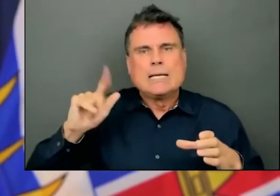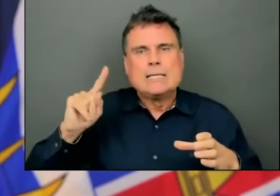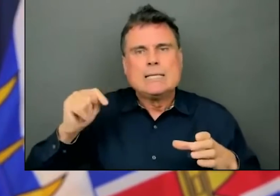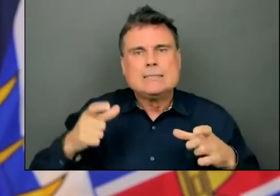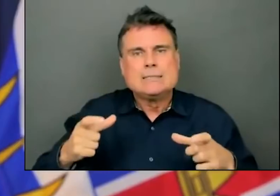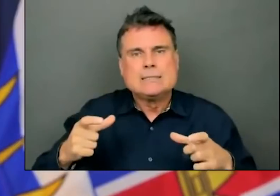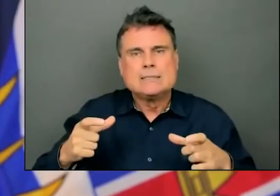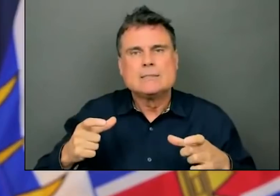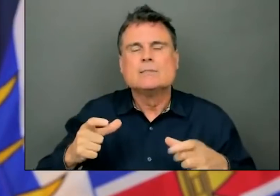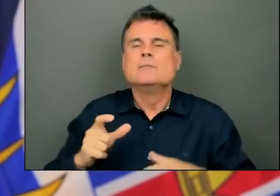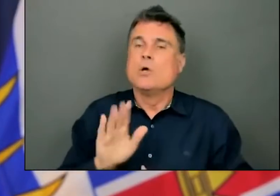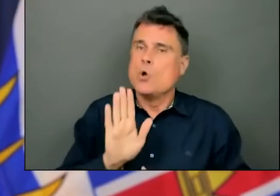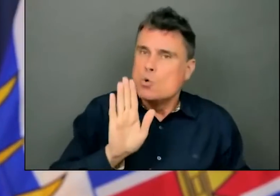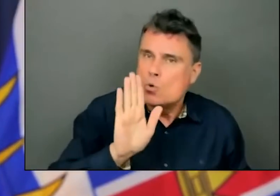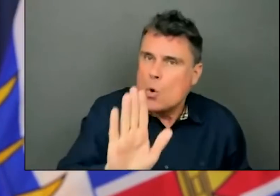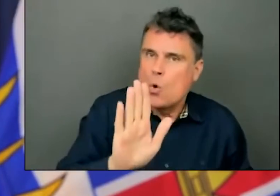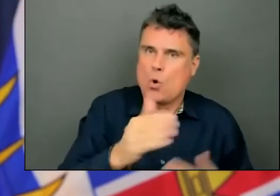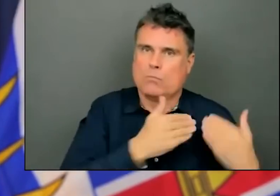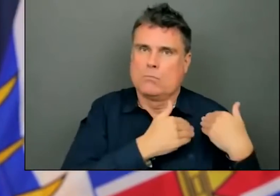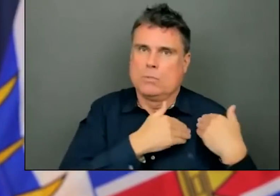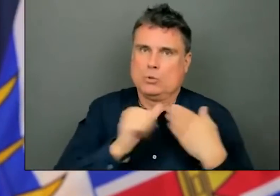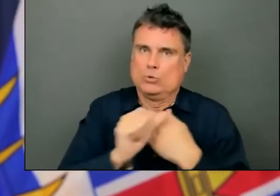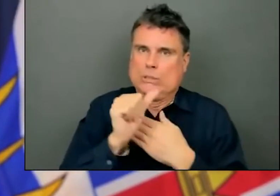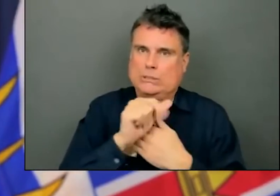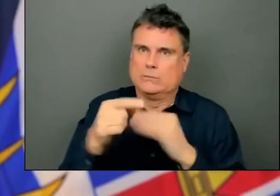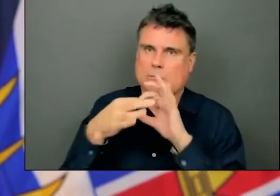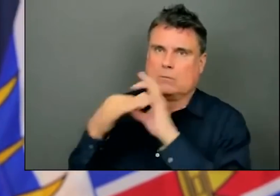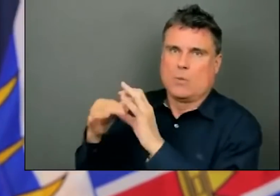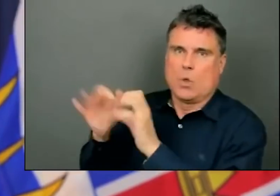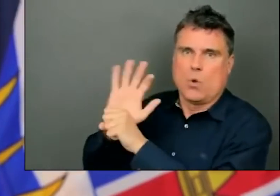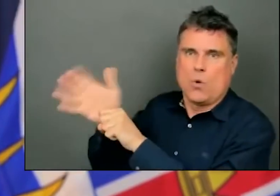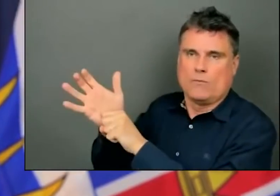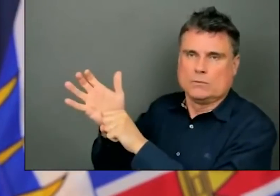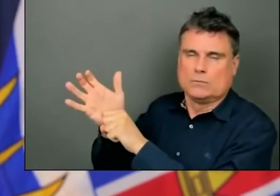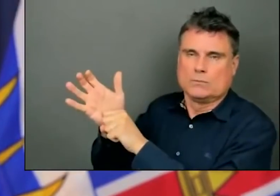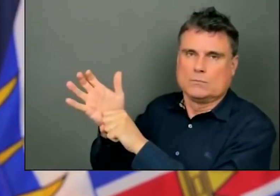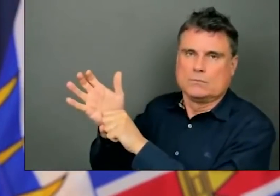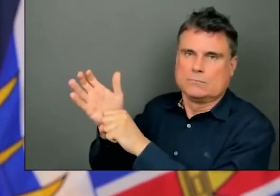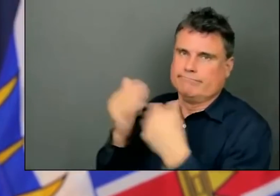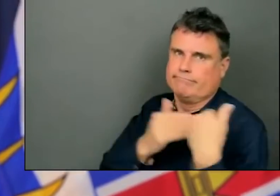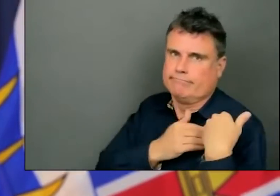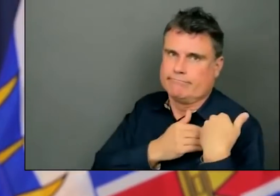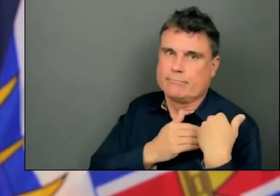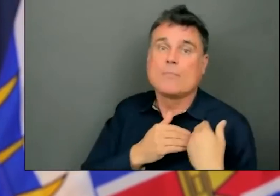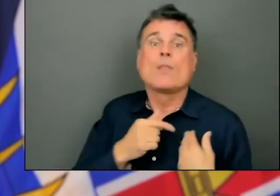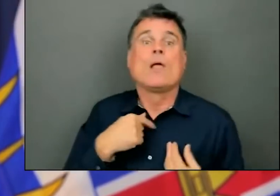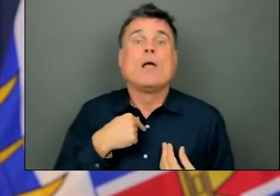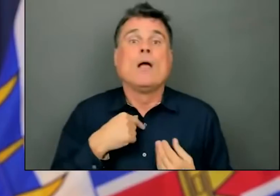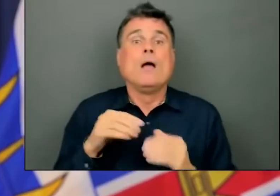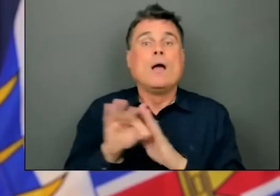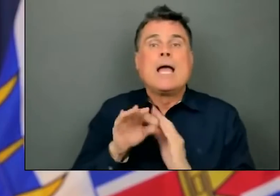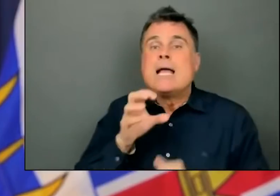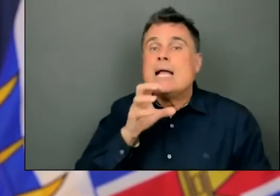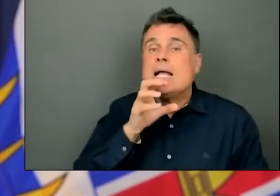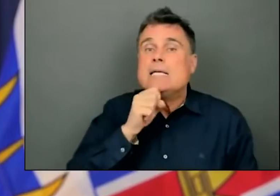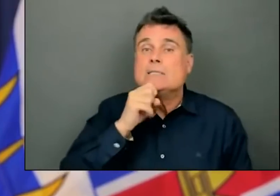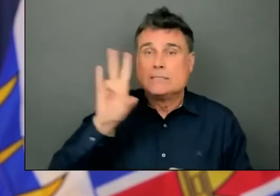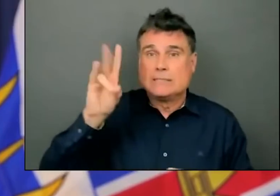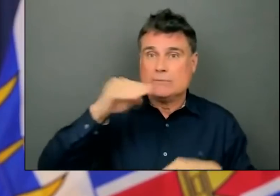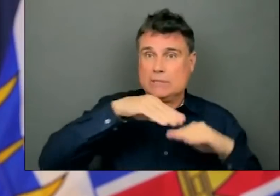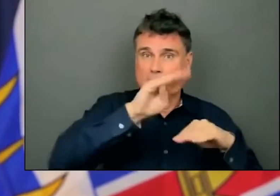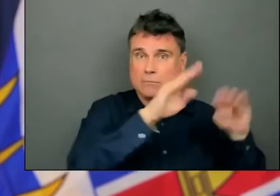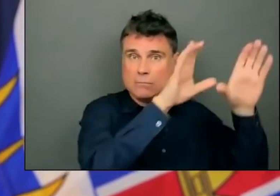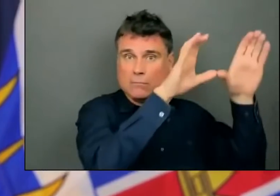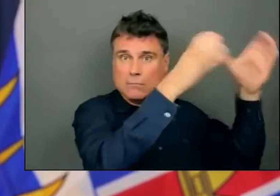them. So yes, we'll be starting, and we intentionally started with people over the age of 70 so that they would